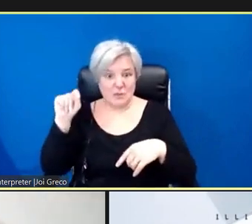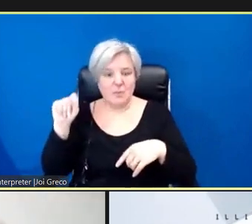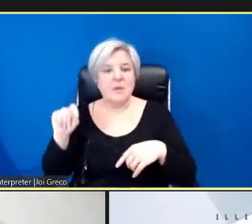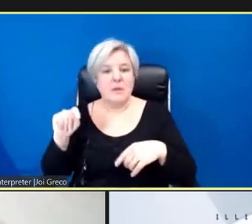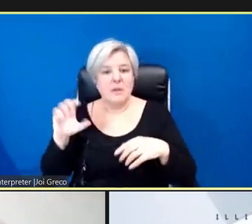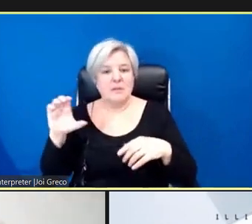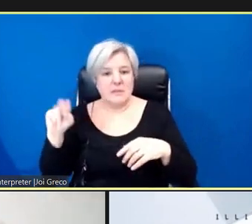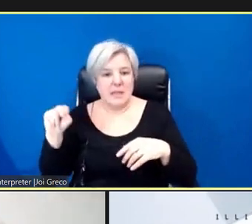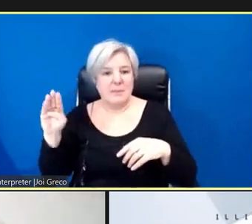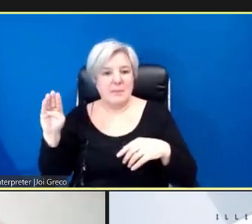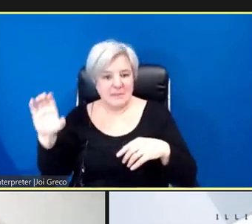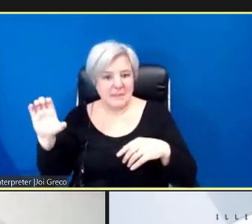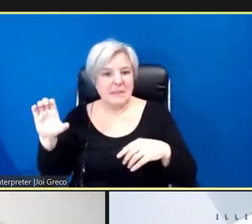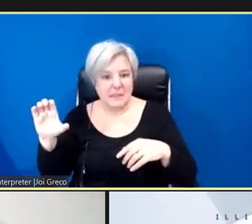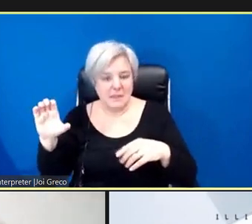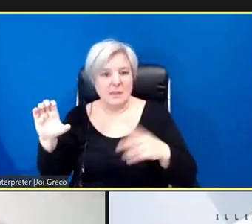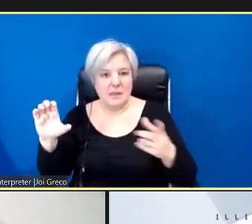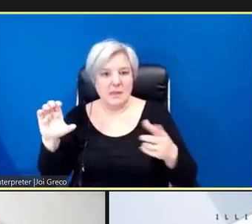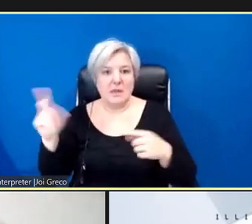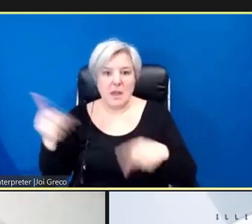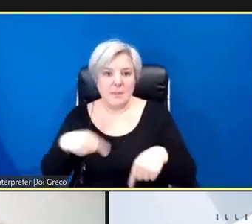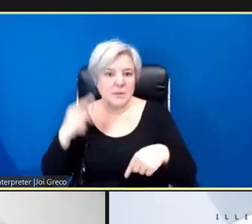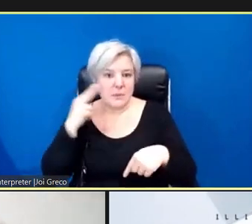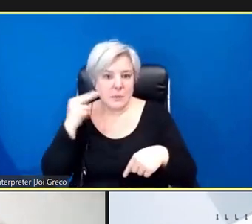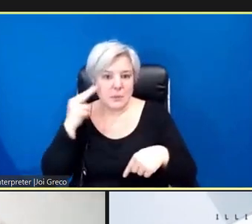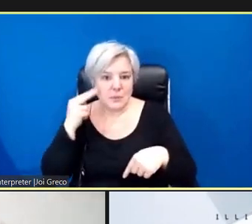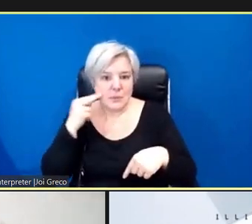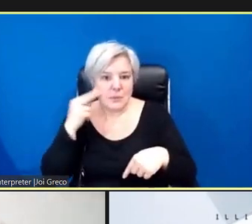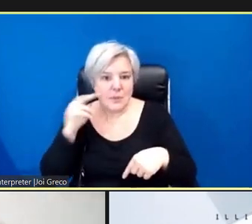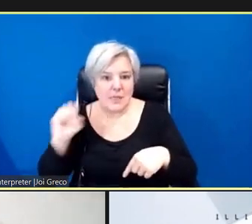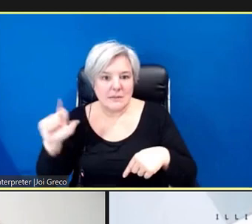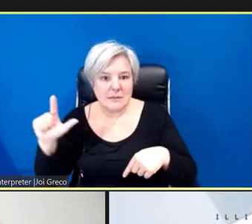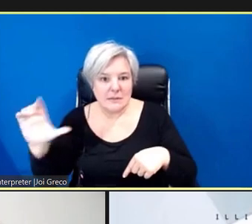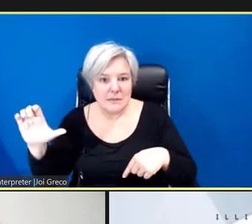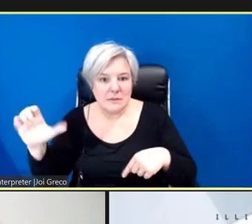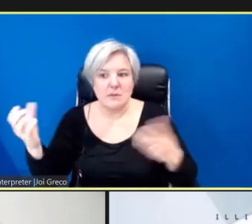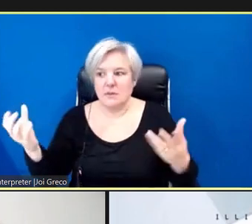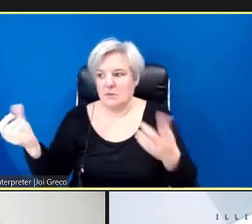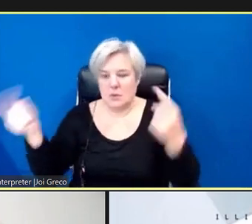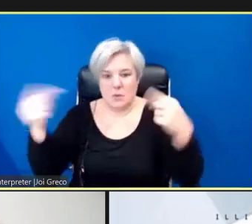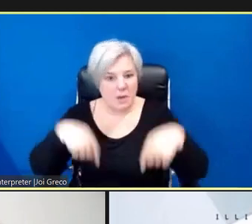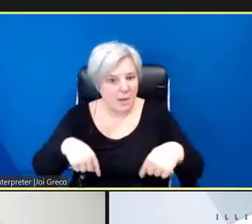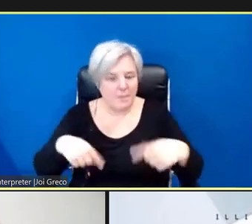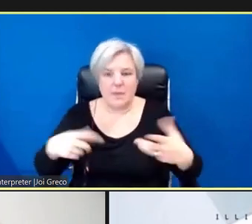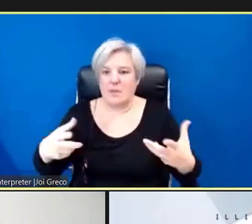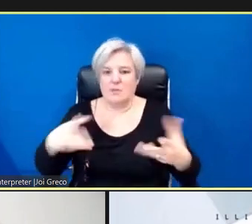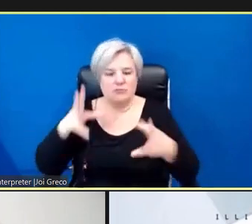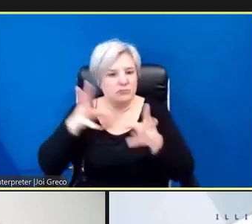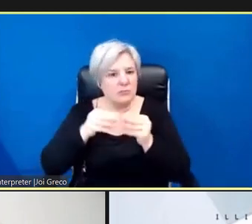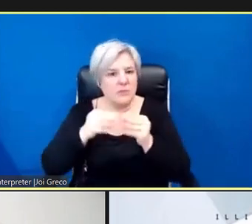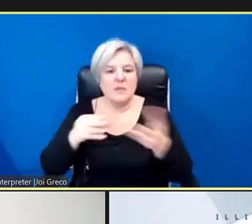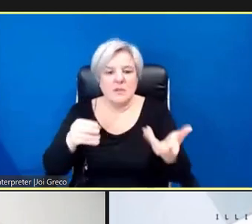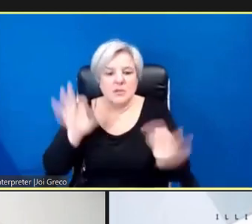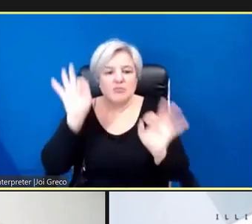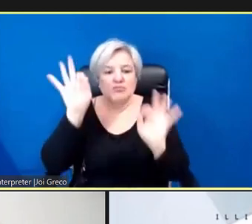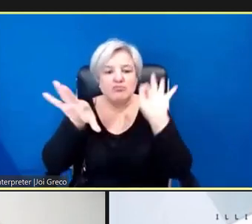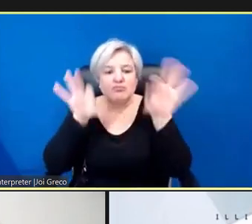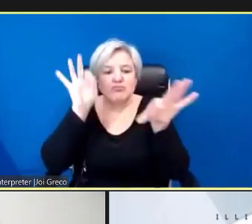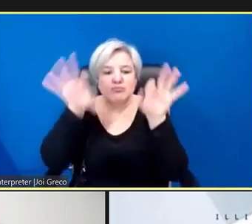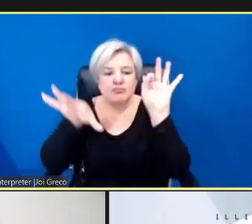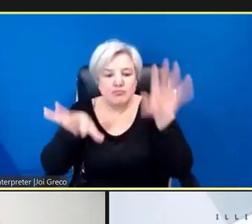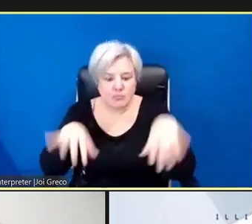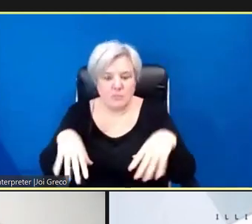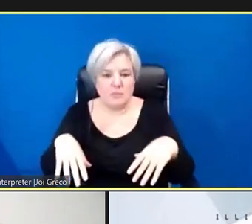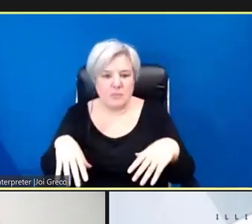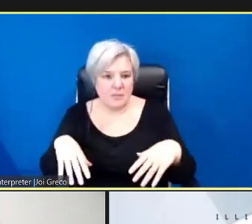CMV conference is coming to Salt Lake City, Utah. So it would be fabulous to see folks there. But lightly peppered in